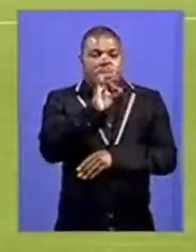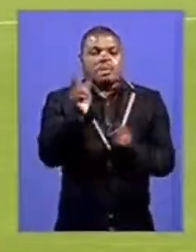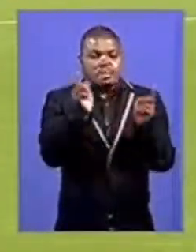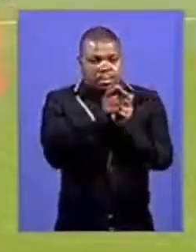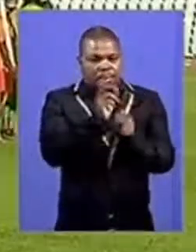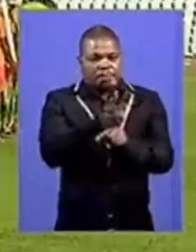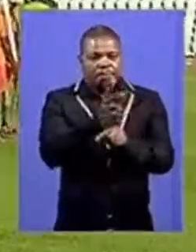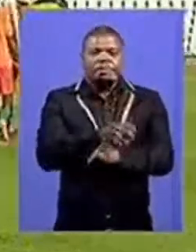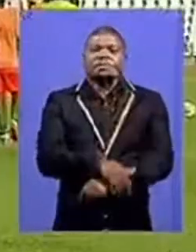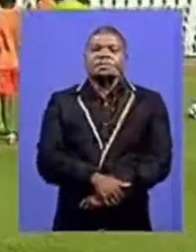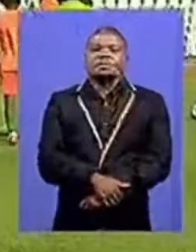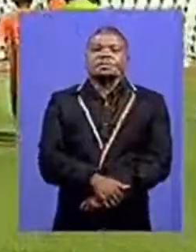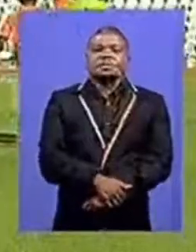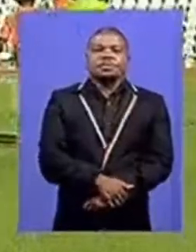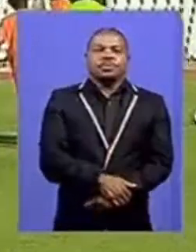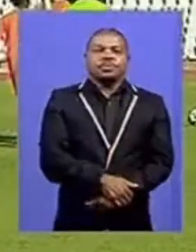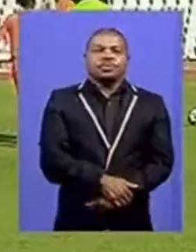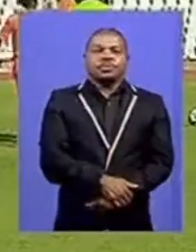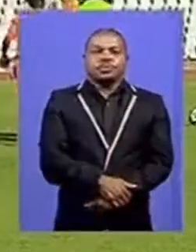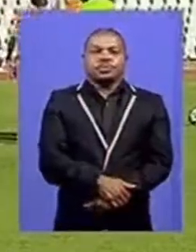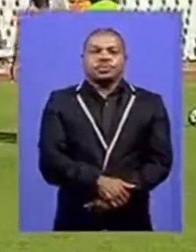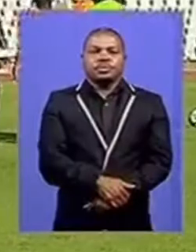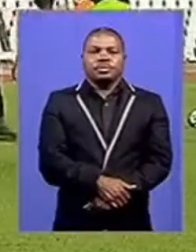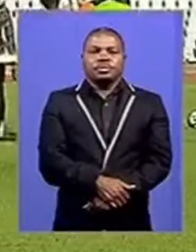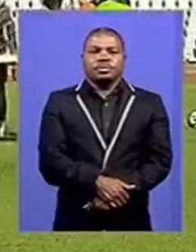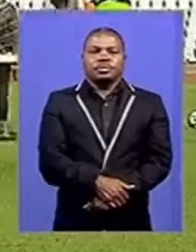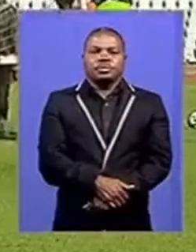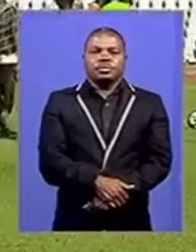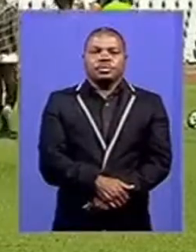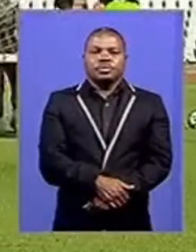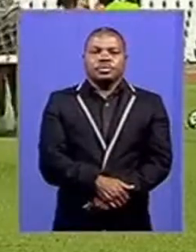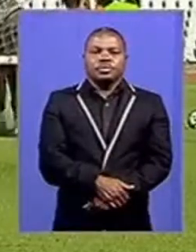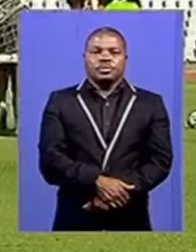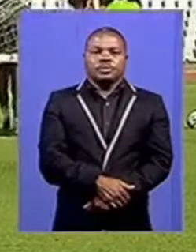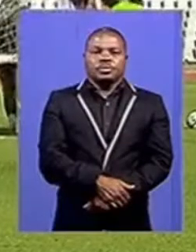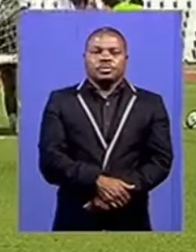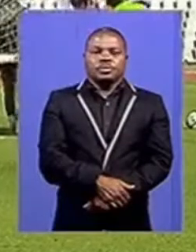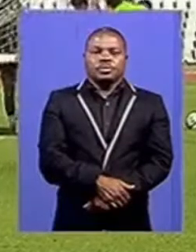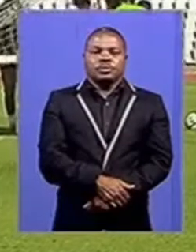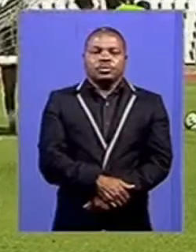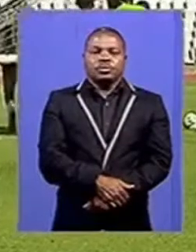Labobedi. Sfeso Ramara wa ditaba tša SABC ke le ka Soweto.